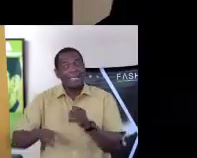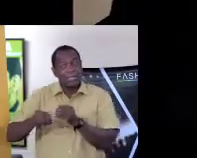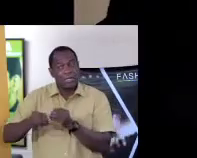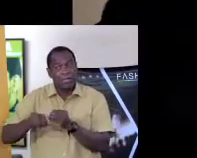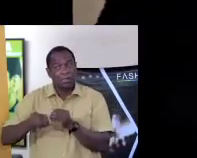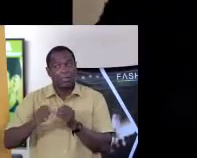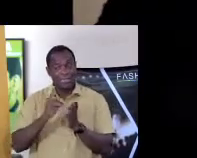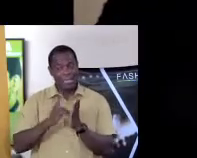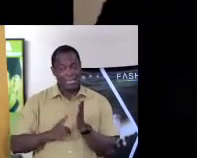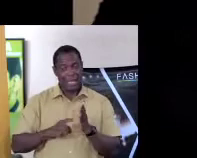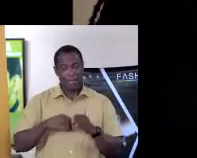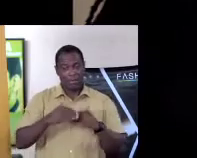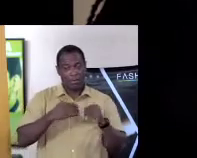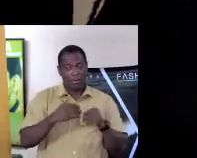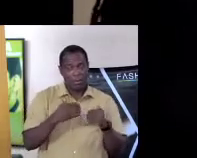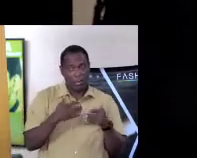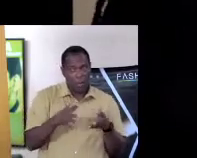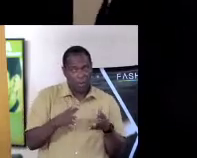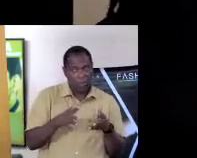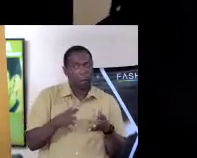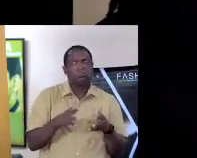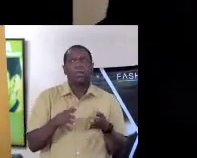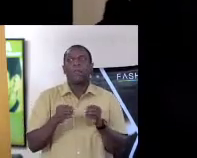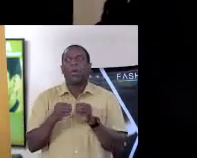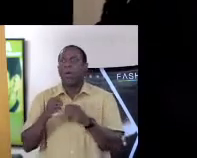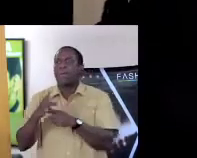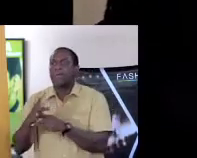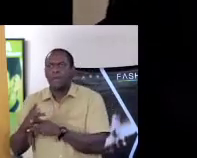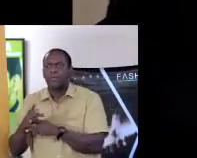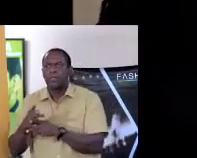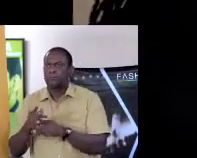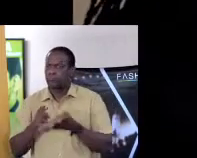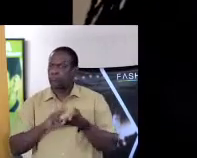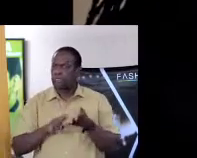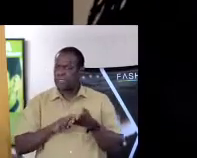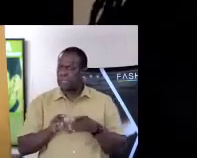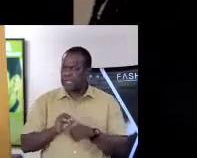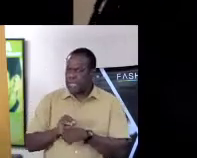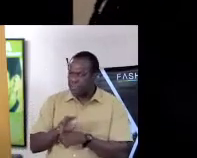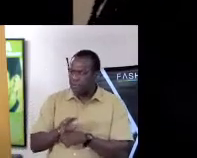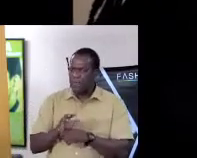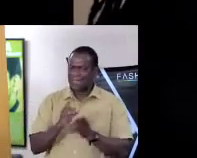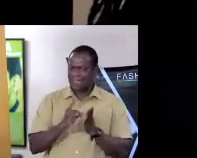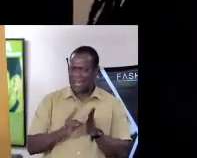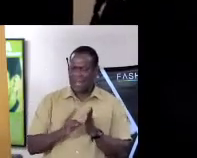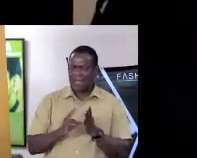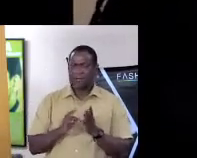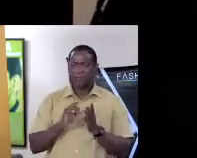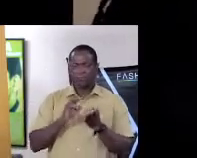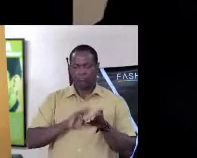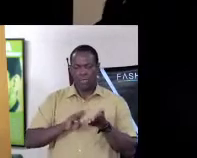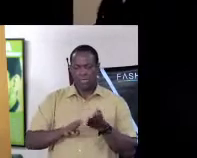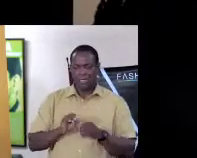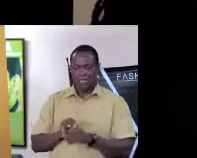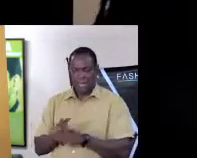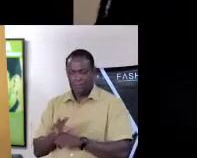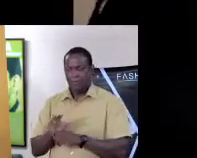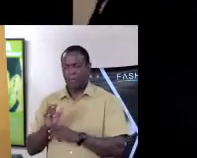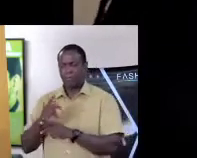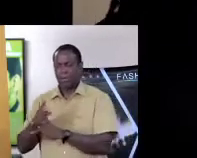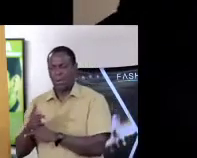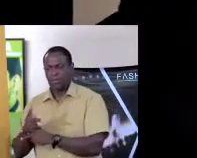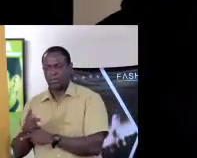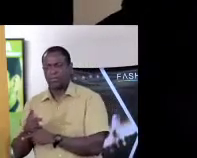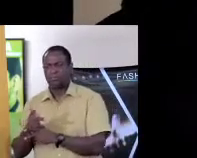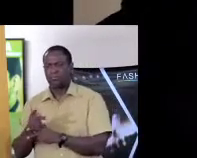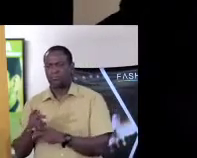process, in terms of your production process, in terms of trends, forecasts, color selections, because Richard just spoke